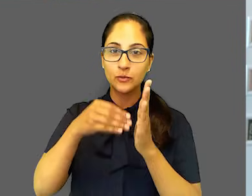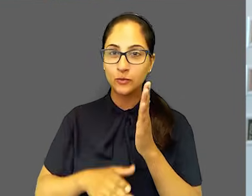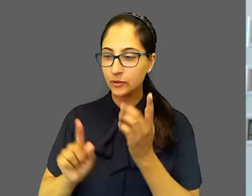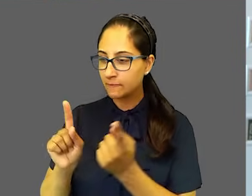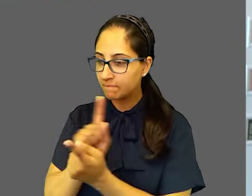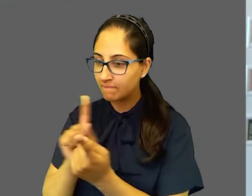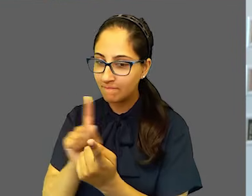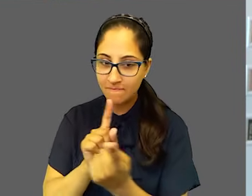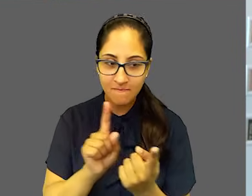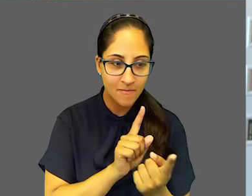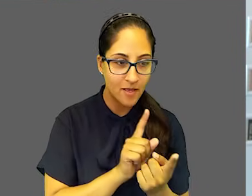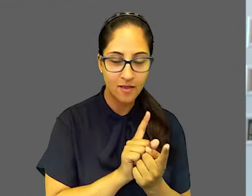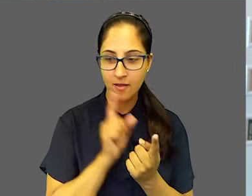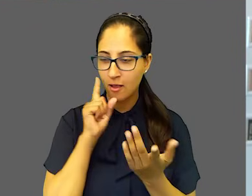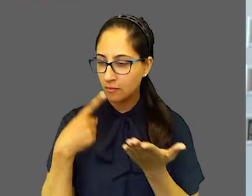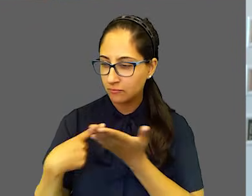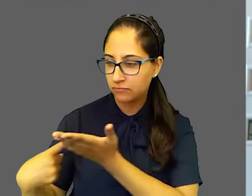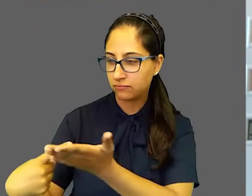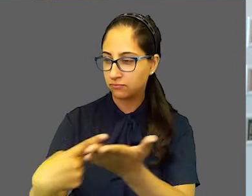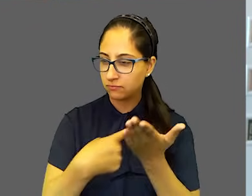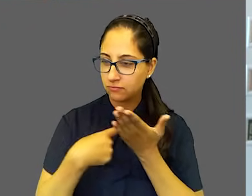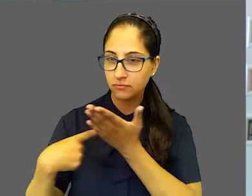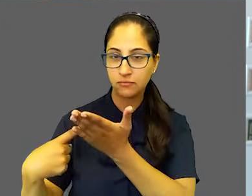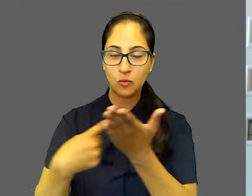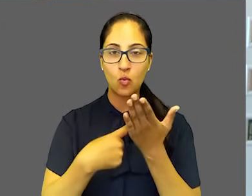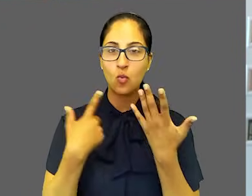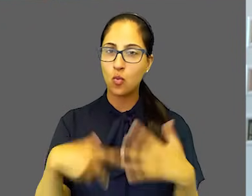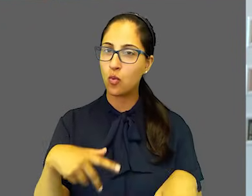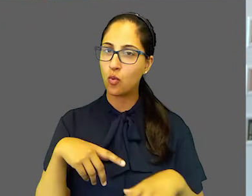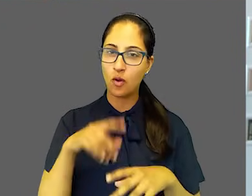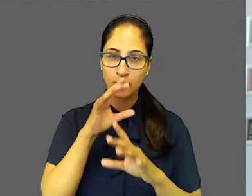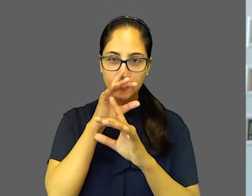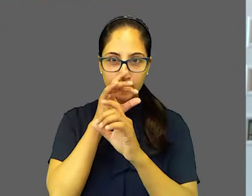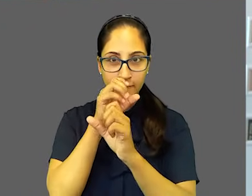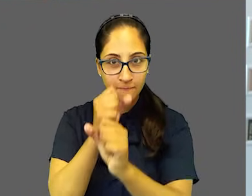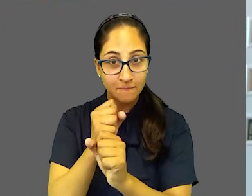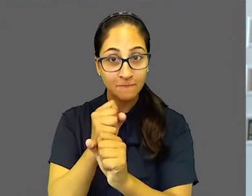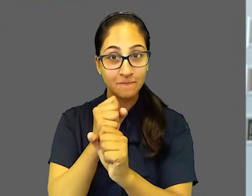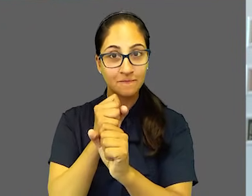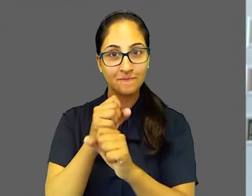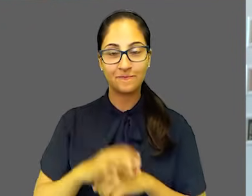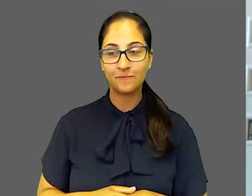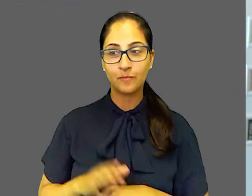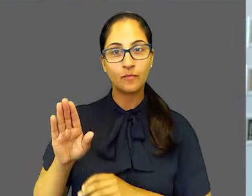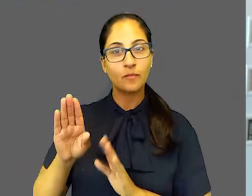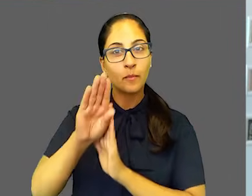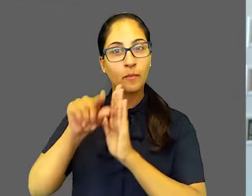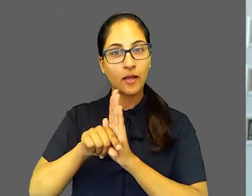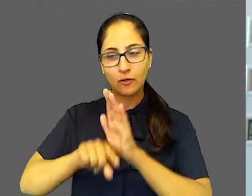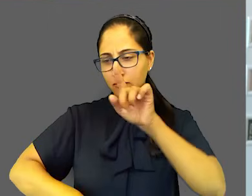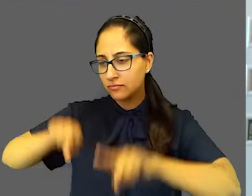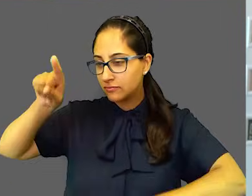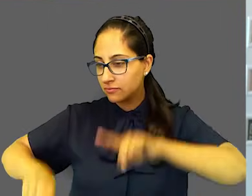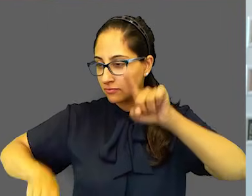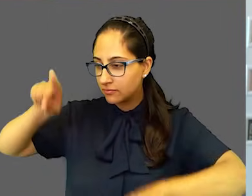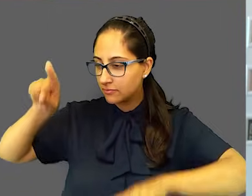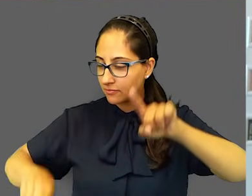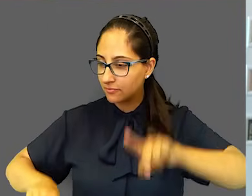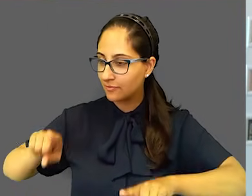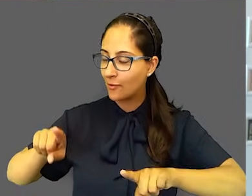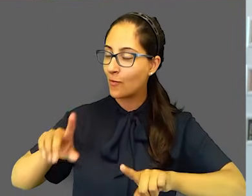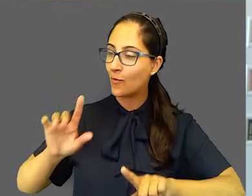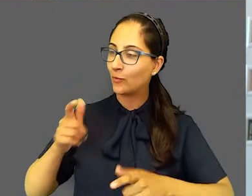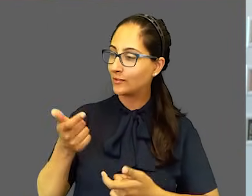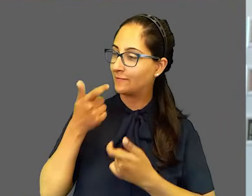other's curiosity, we engaged in conversations that, you would never imagine